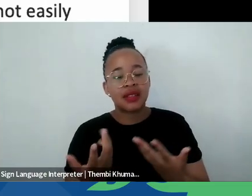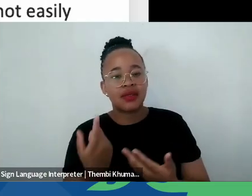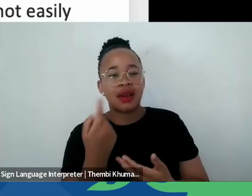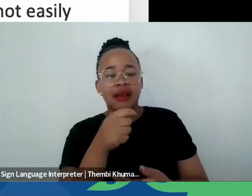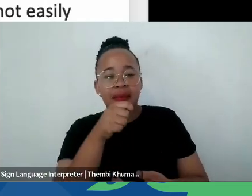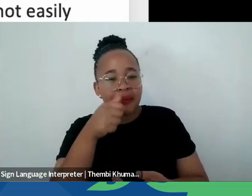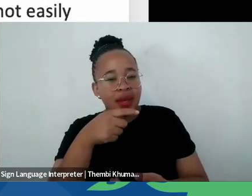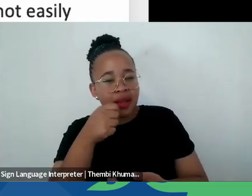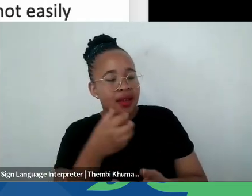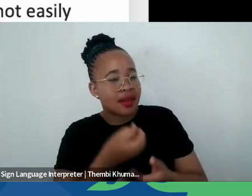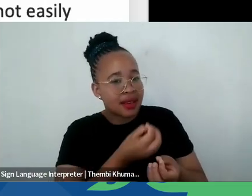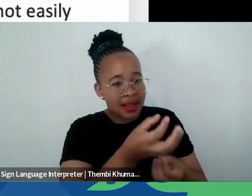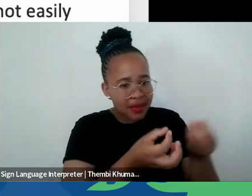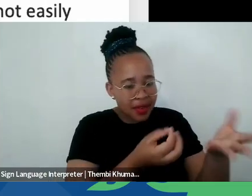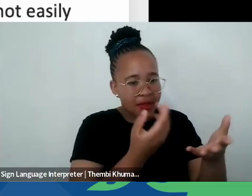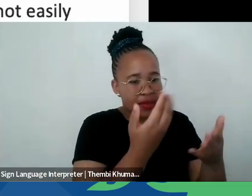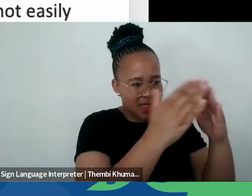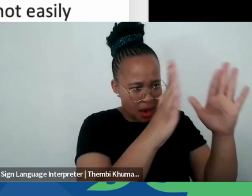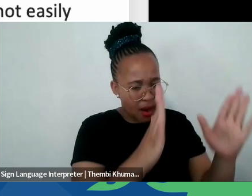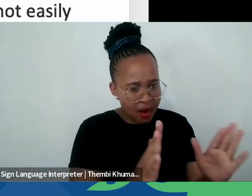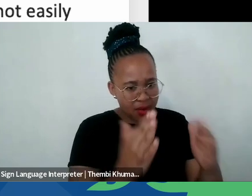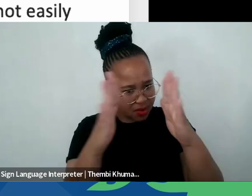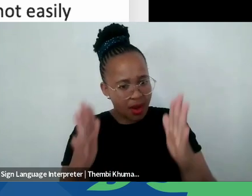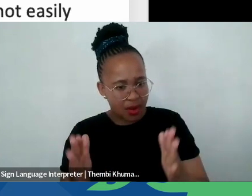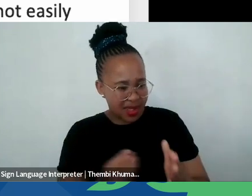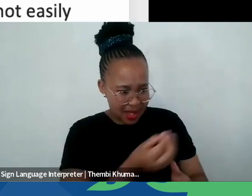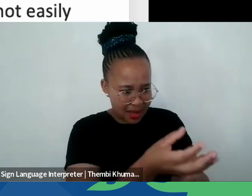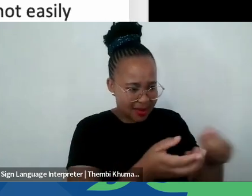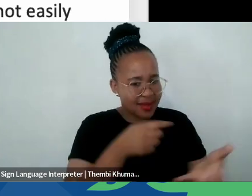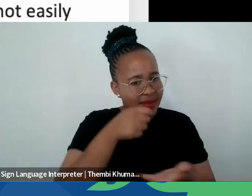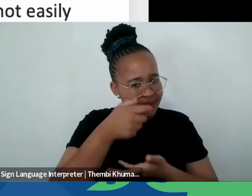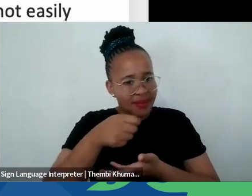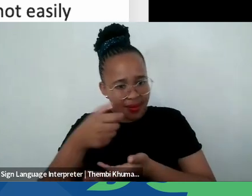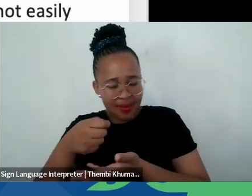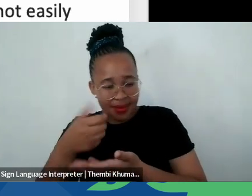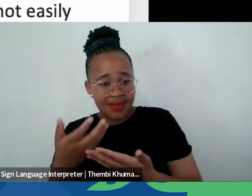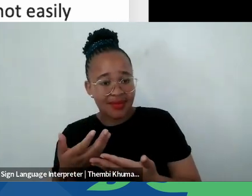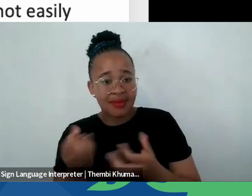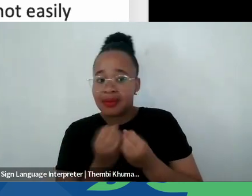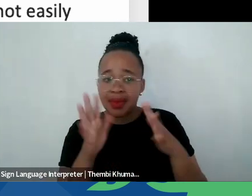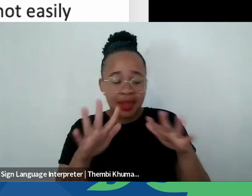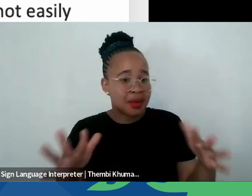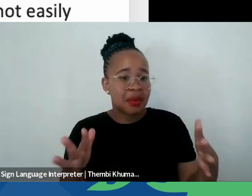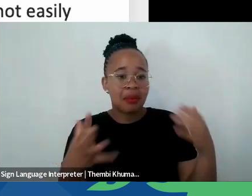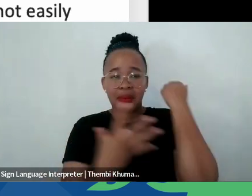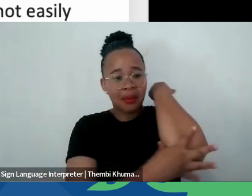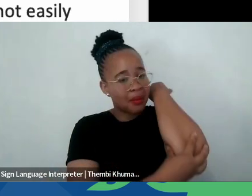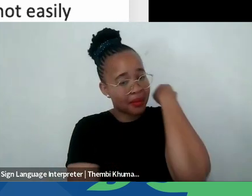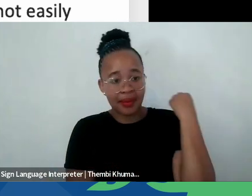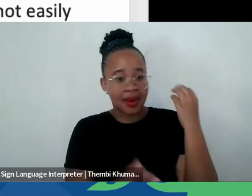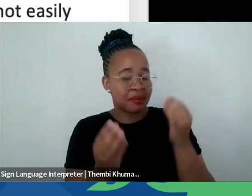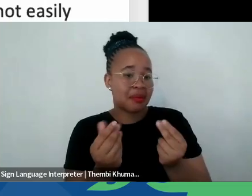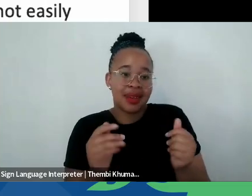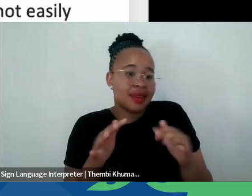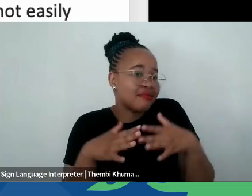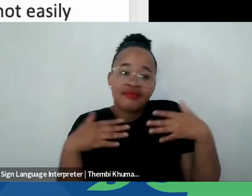to people's houses. Because for nothing else, people are poor. They don't have money and means